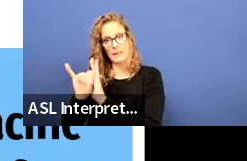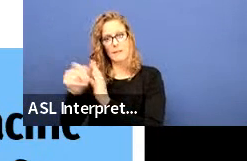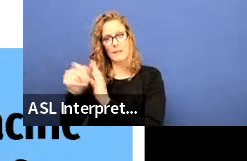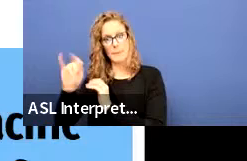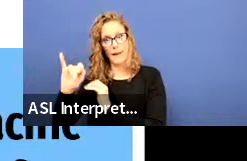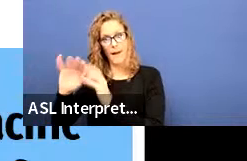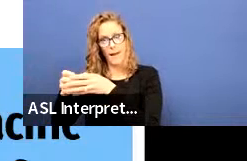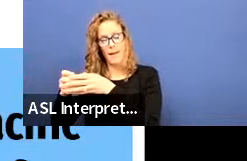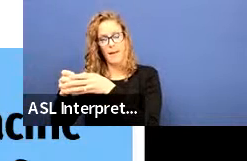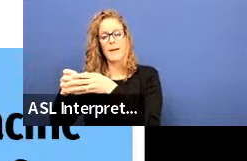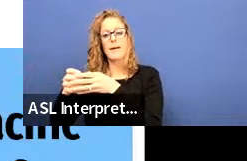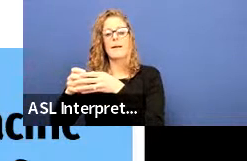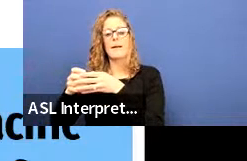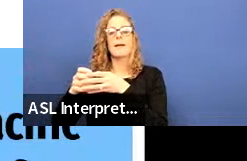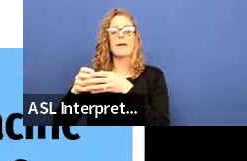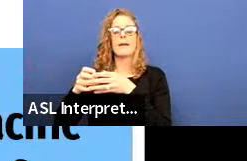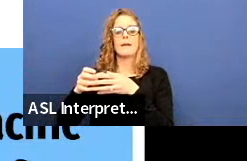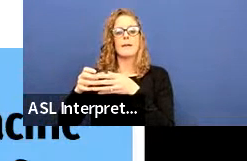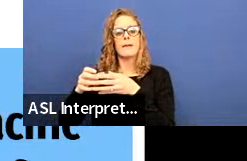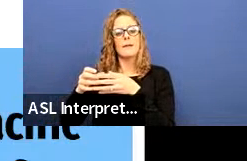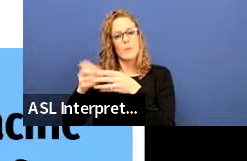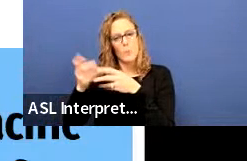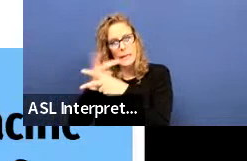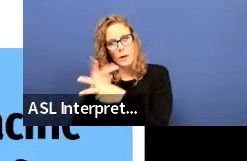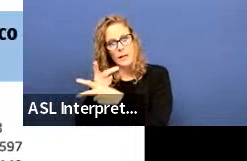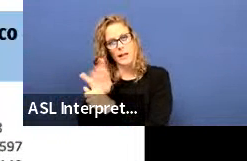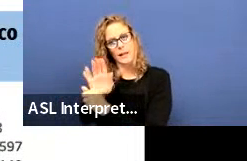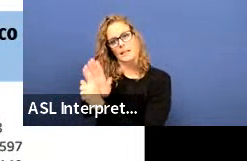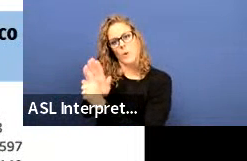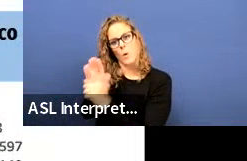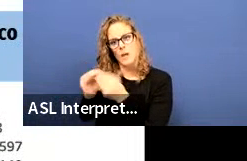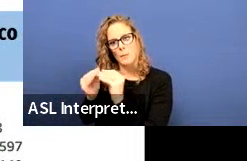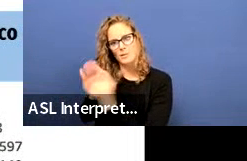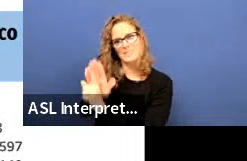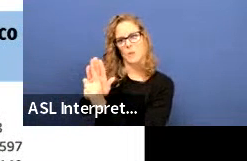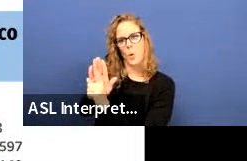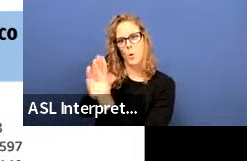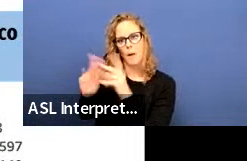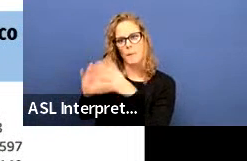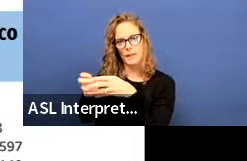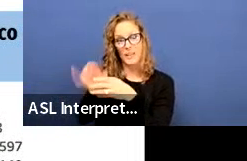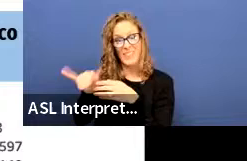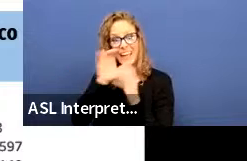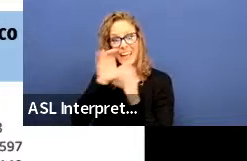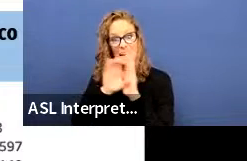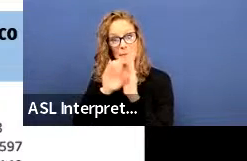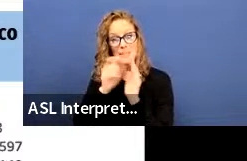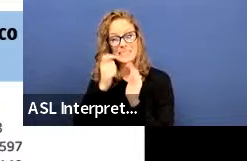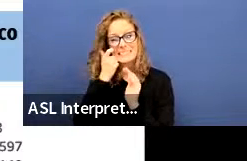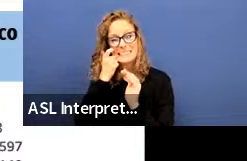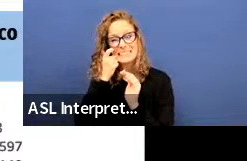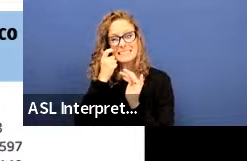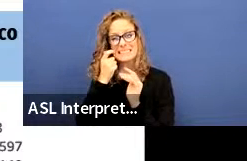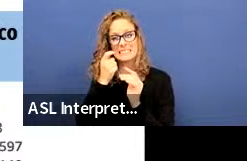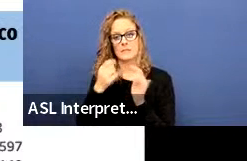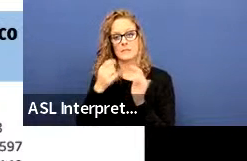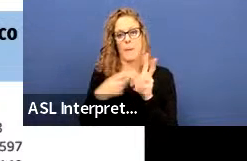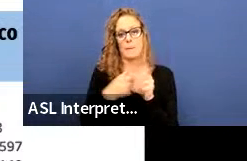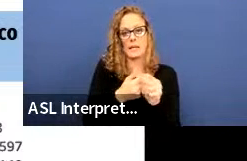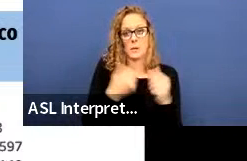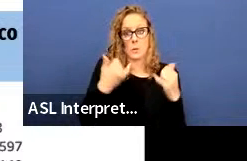calculated within its own population. And this image was updated today.